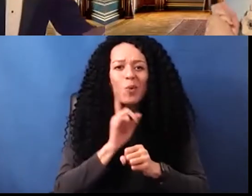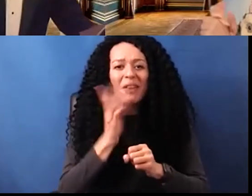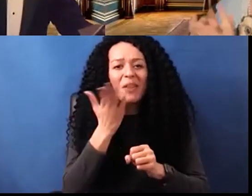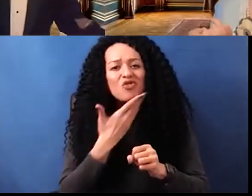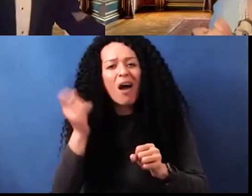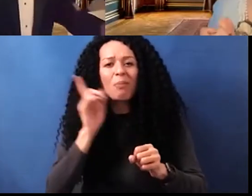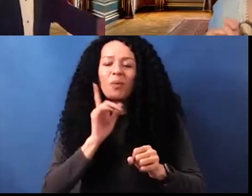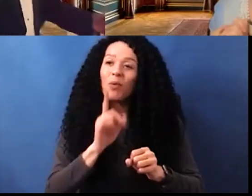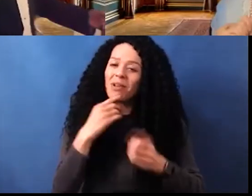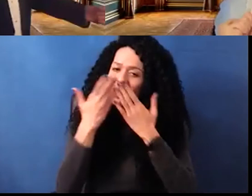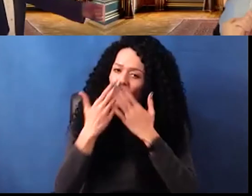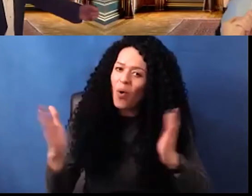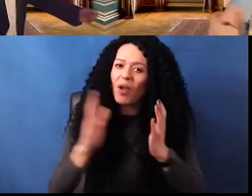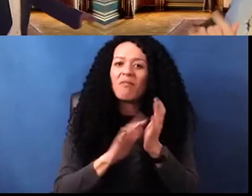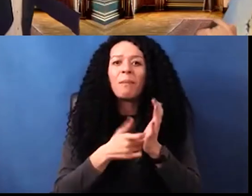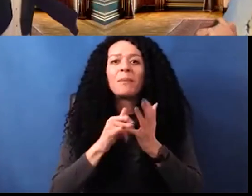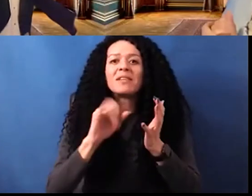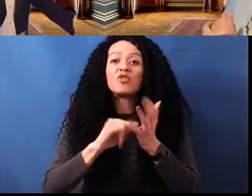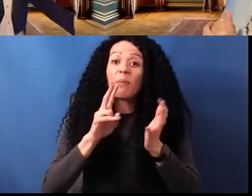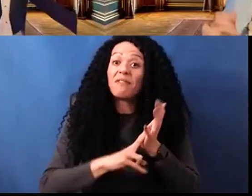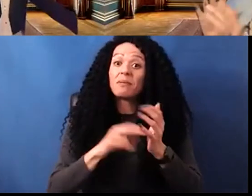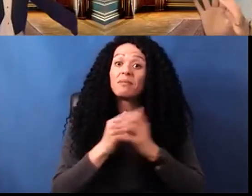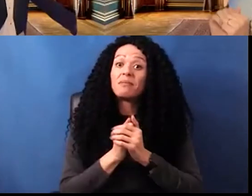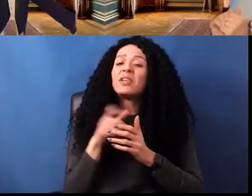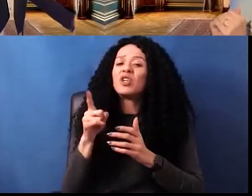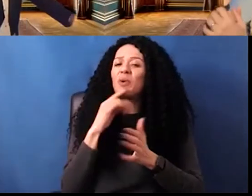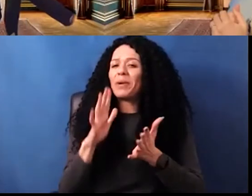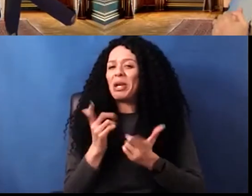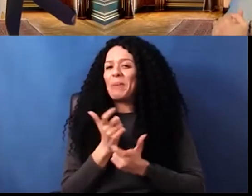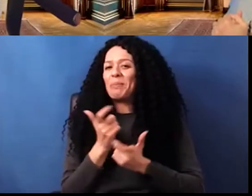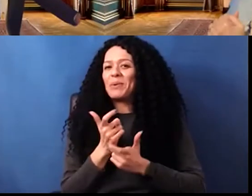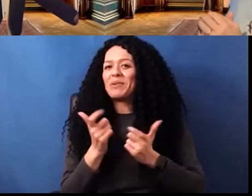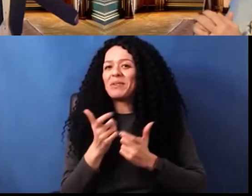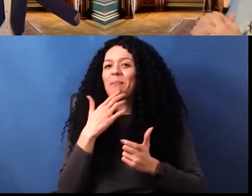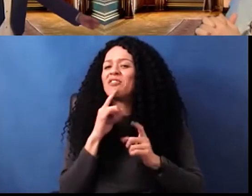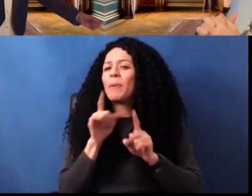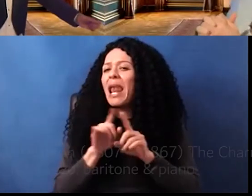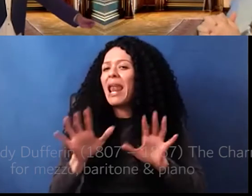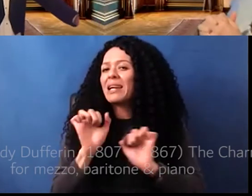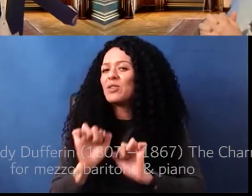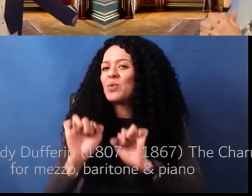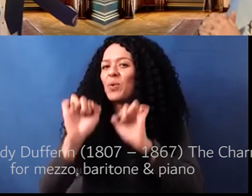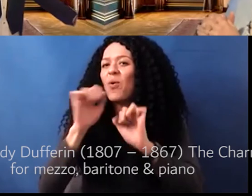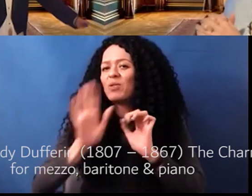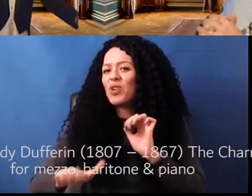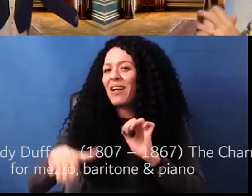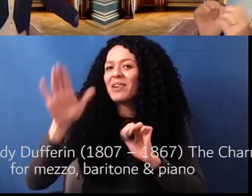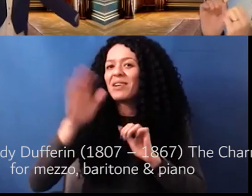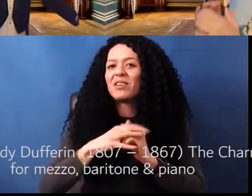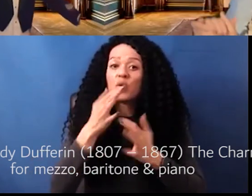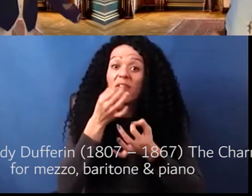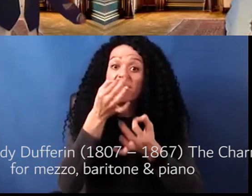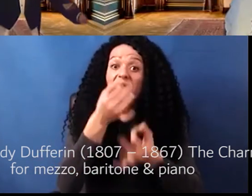Somerville. Yes, of course. She may well be amused by some uncanny likenesses to her own childhood, her fascination